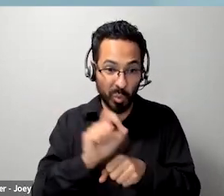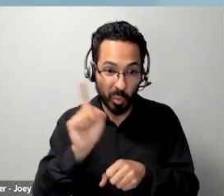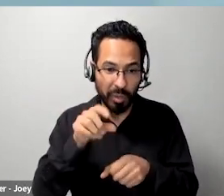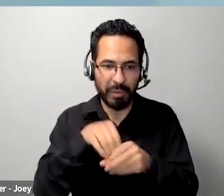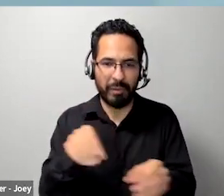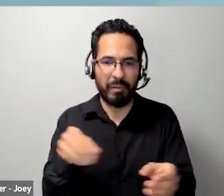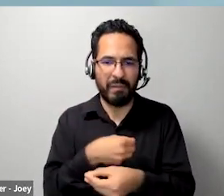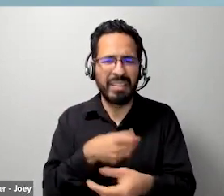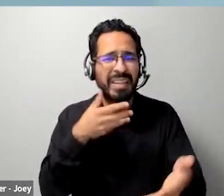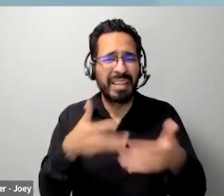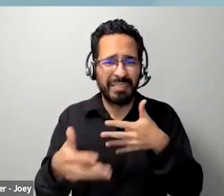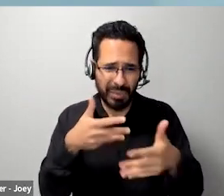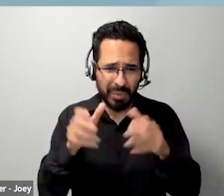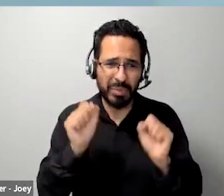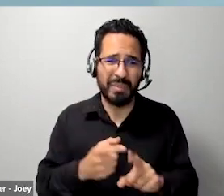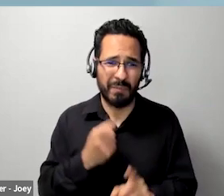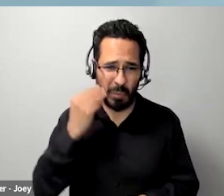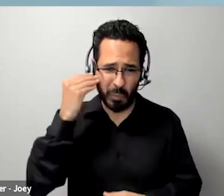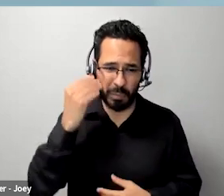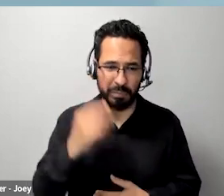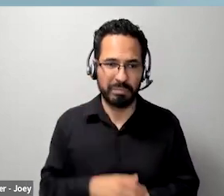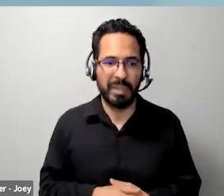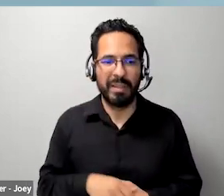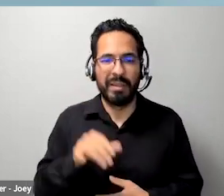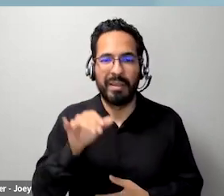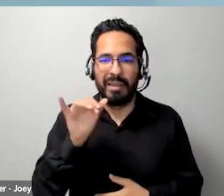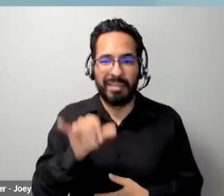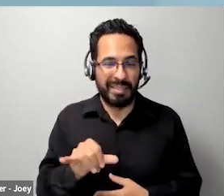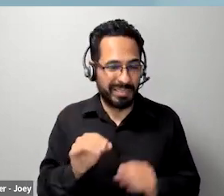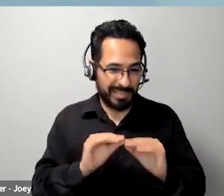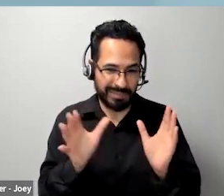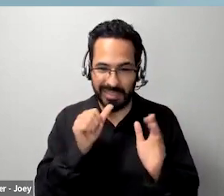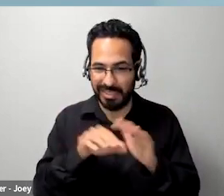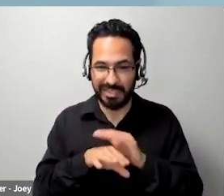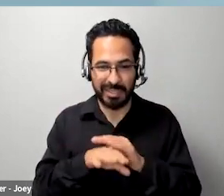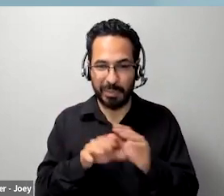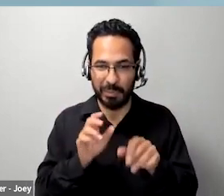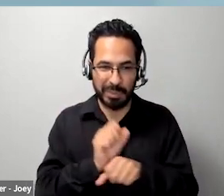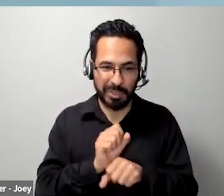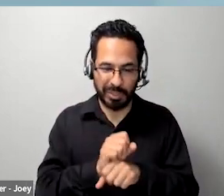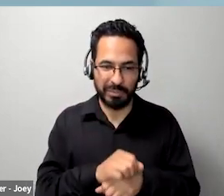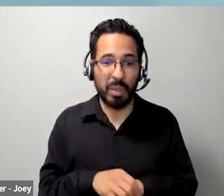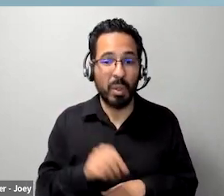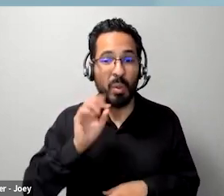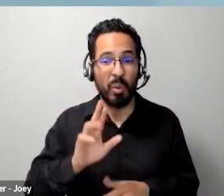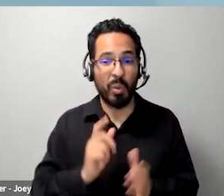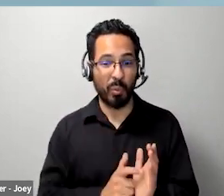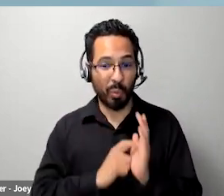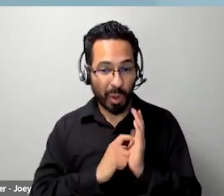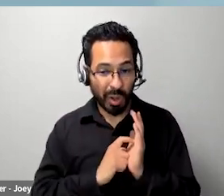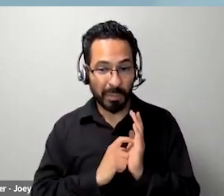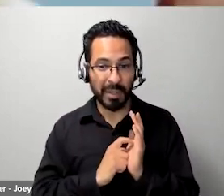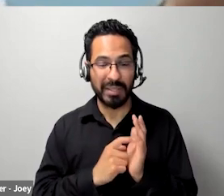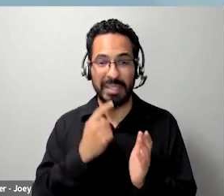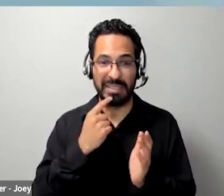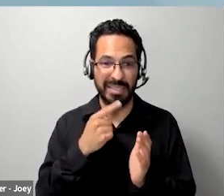you can do that job remotely. That's likely not an accessible position. Or the requirement that asks you to be